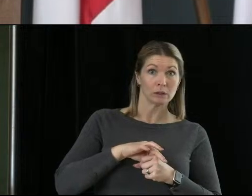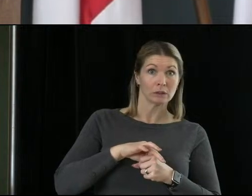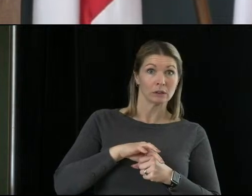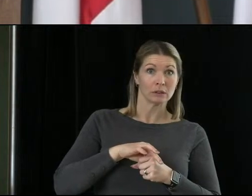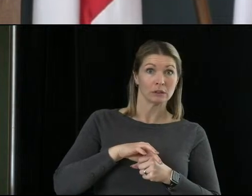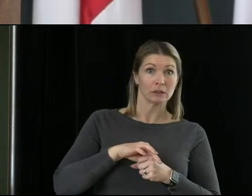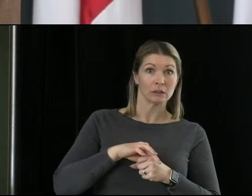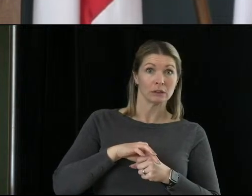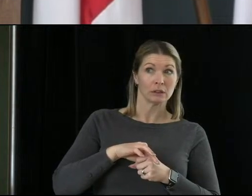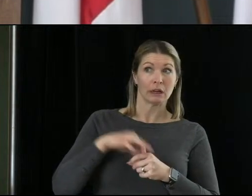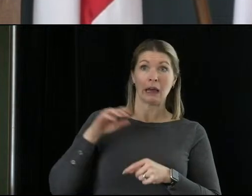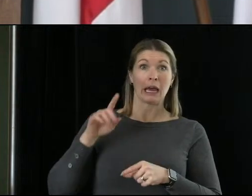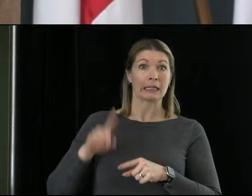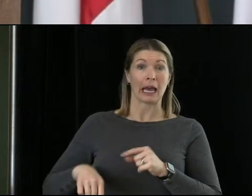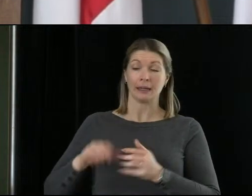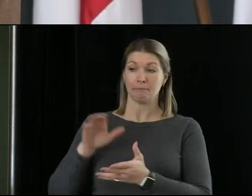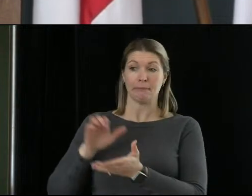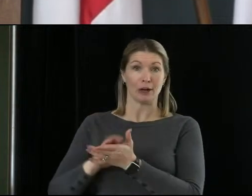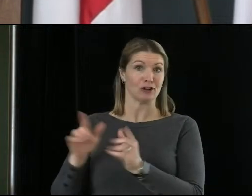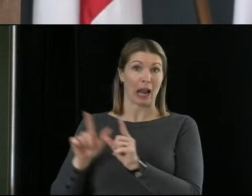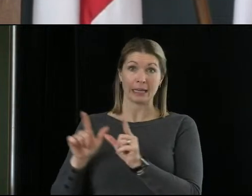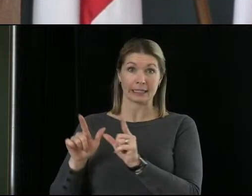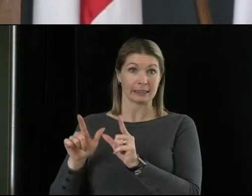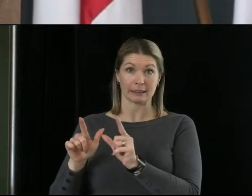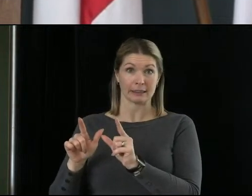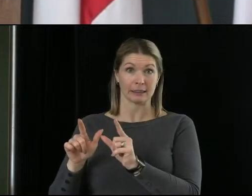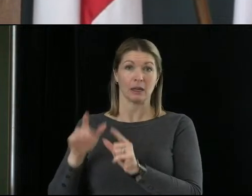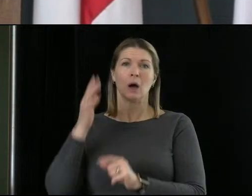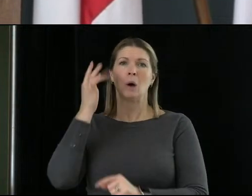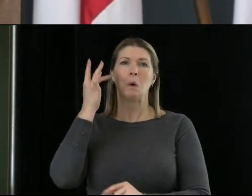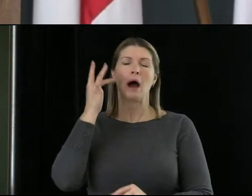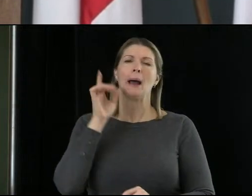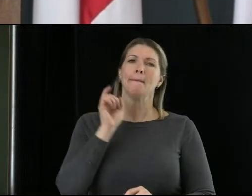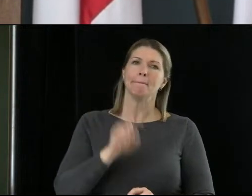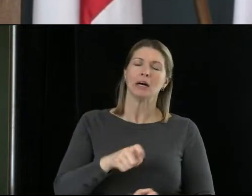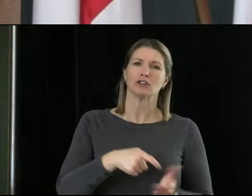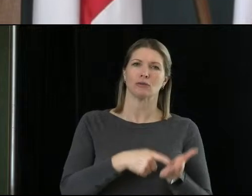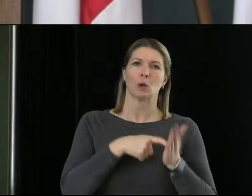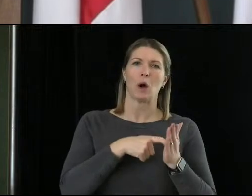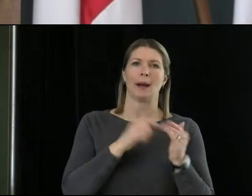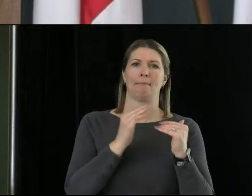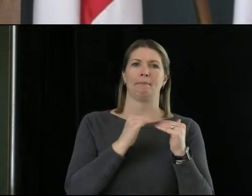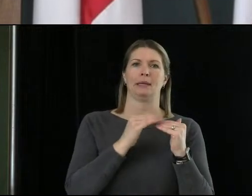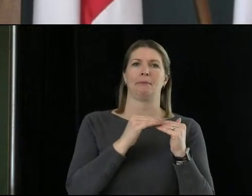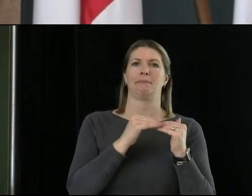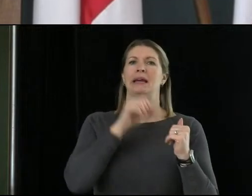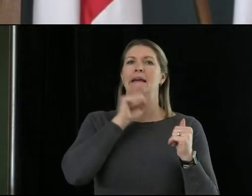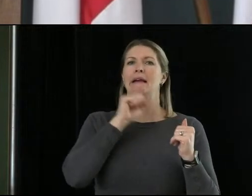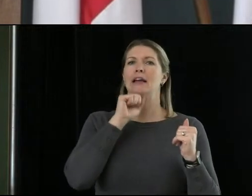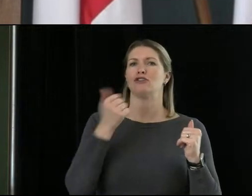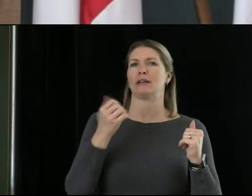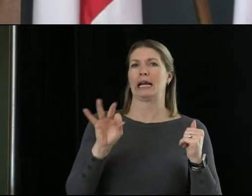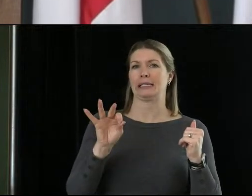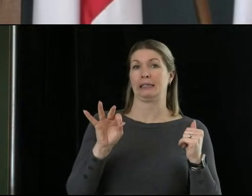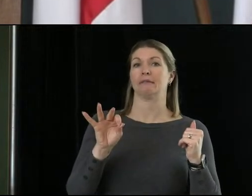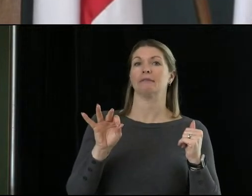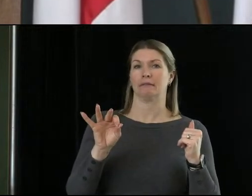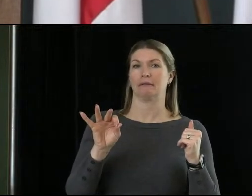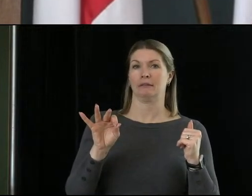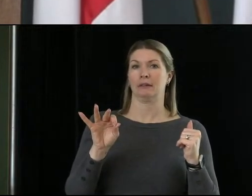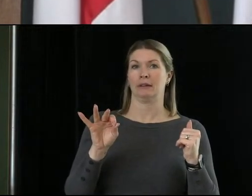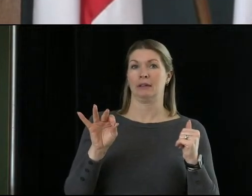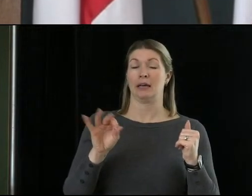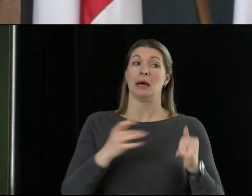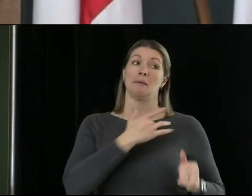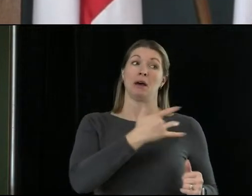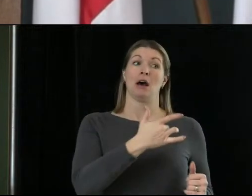You can't obtain a marriage license because you have to be 19 years of age, the age of majority in